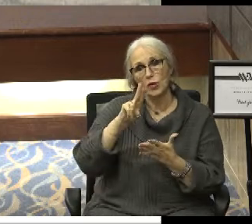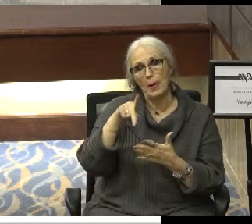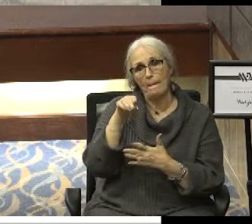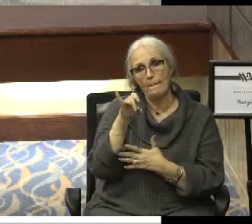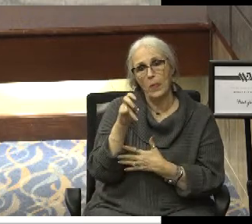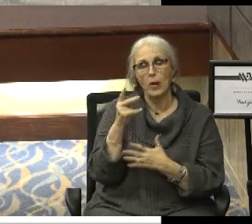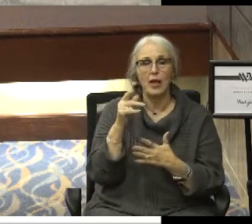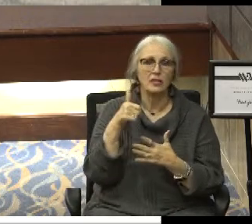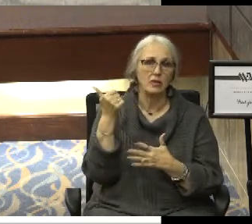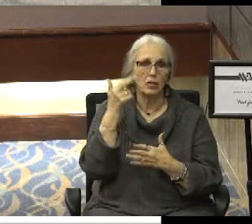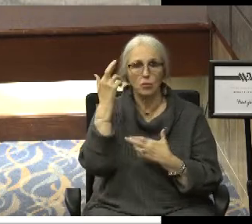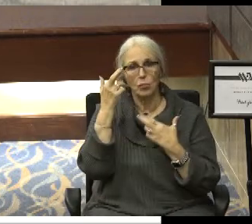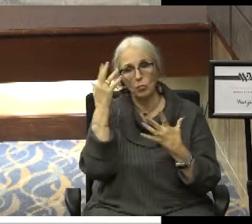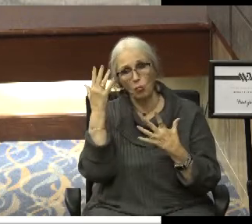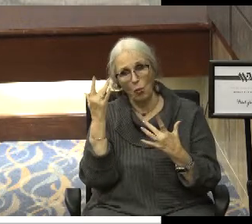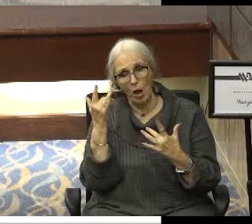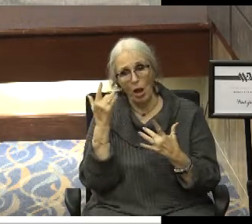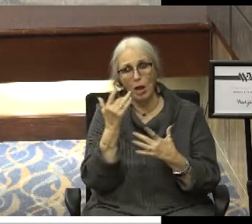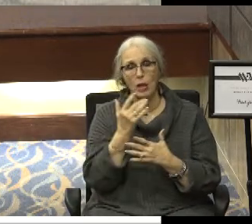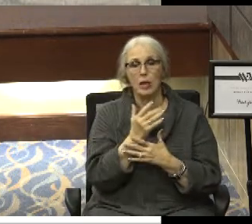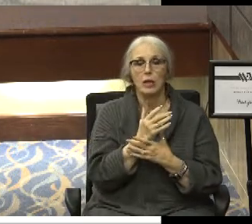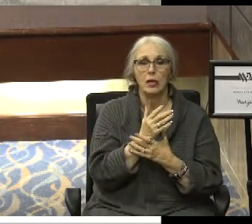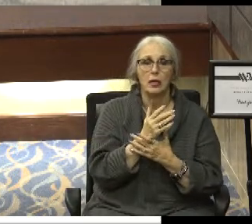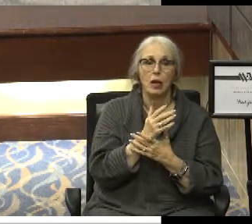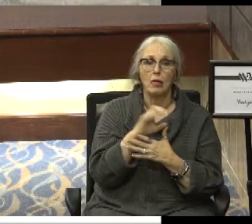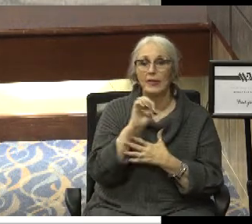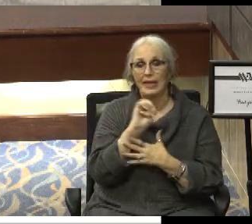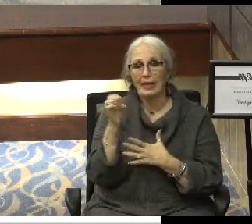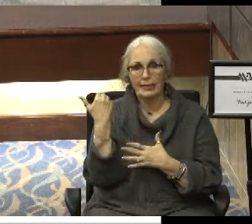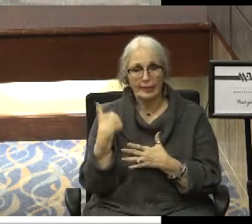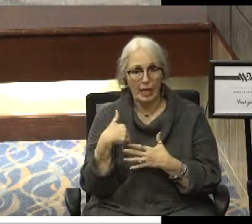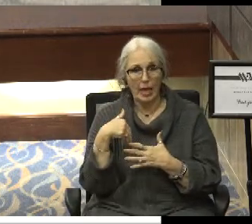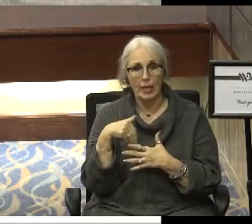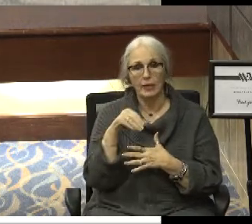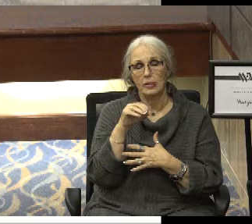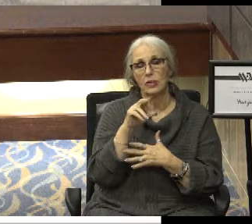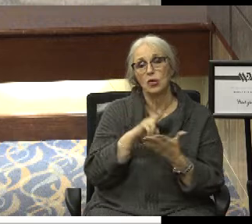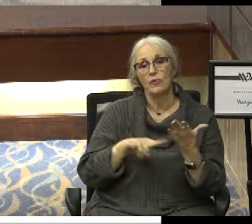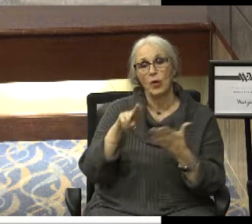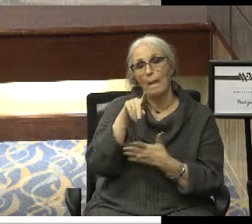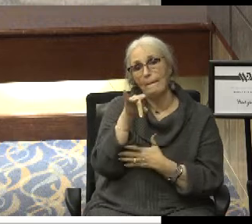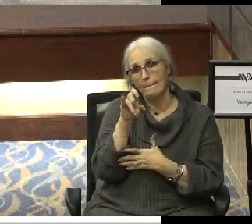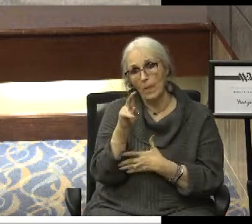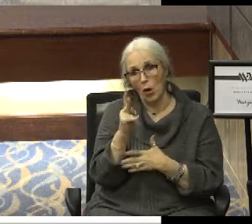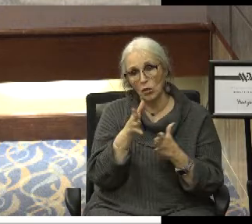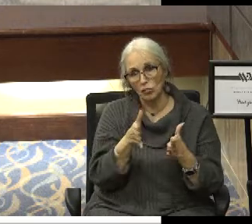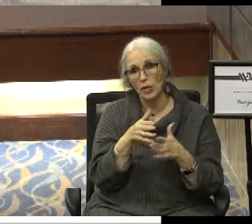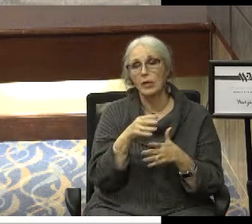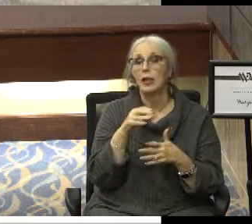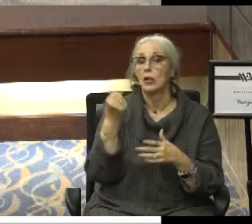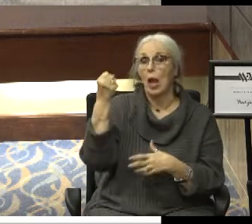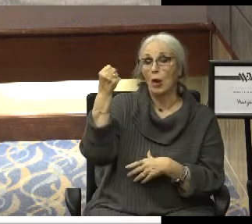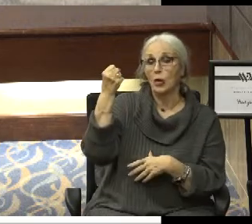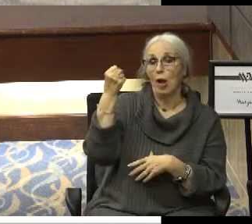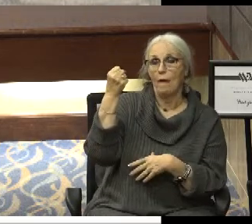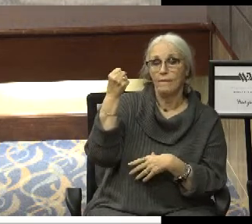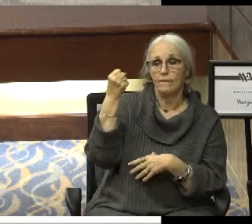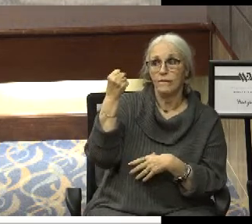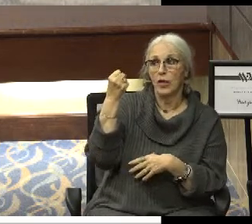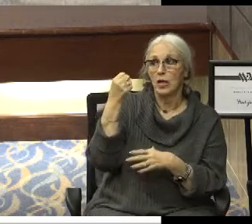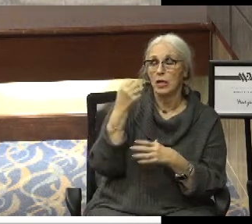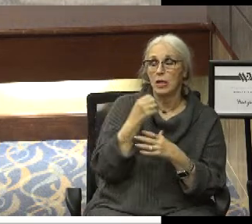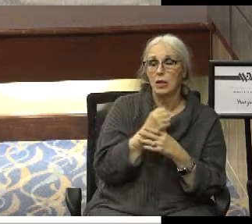why, Mayor, some of the streetscape on the eastern side of University Parks is being held off. It will be a very